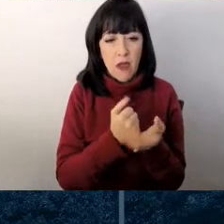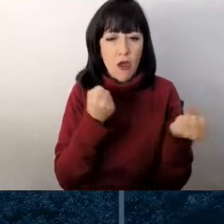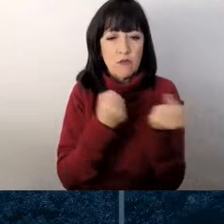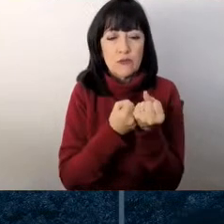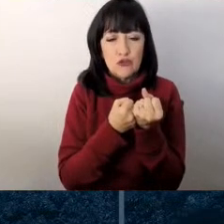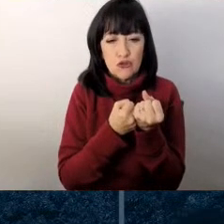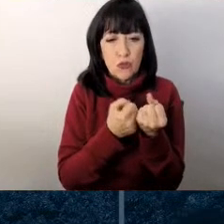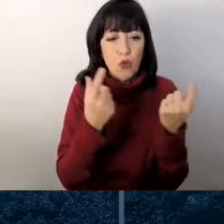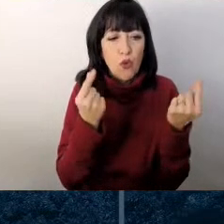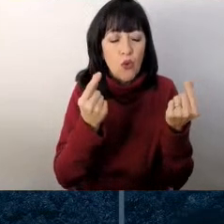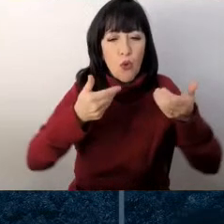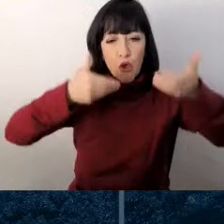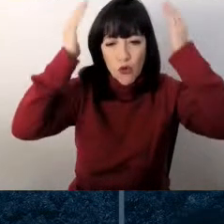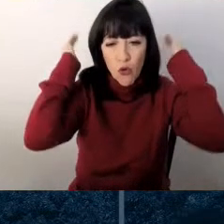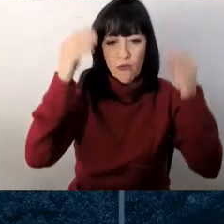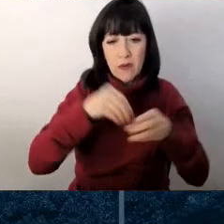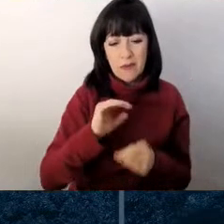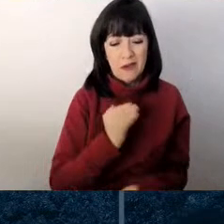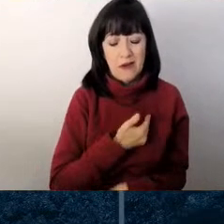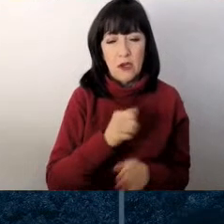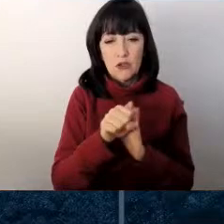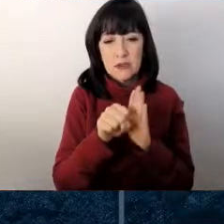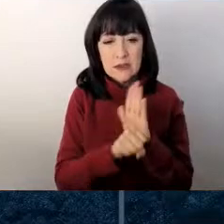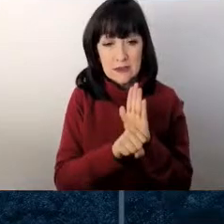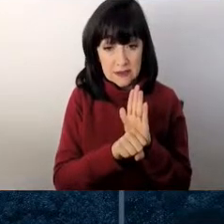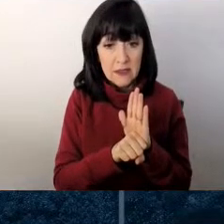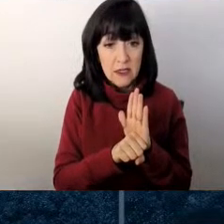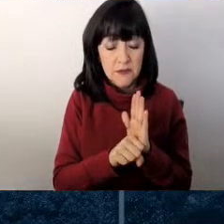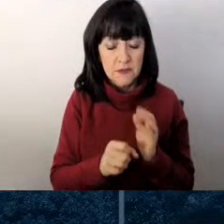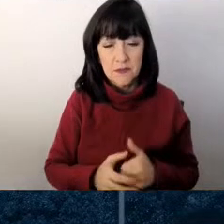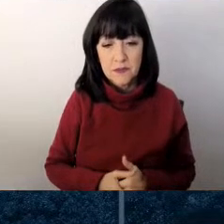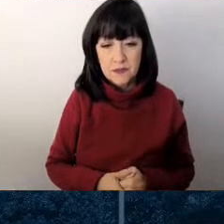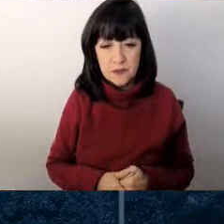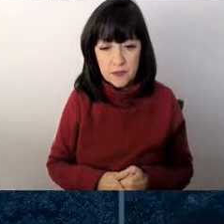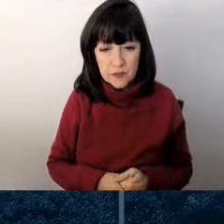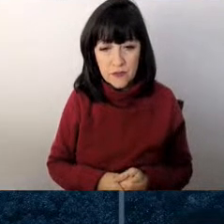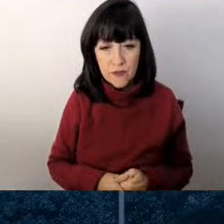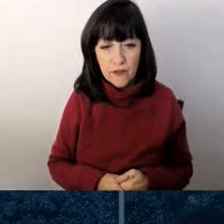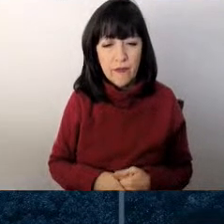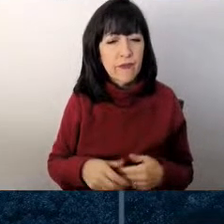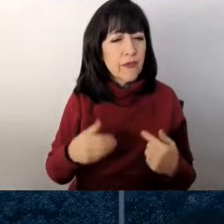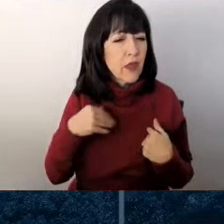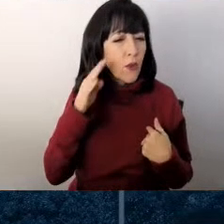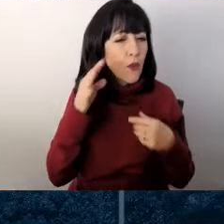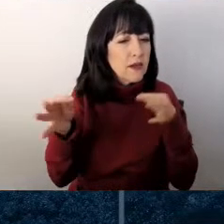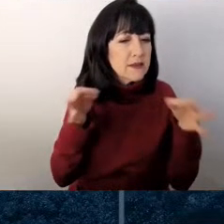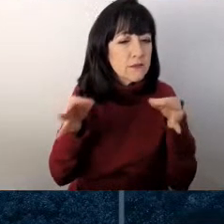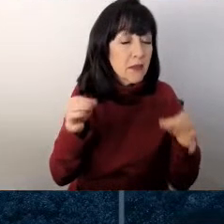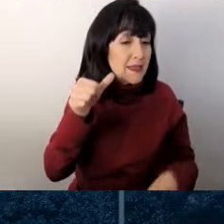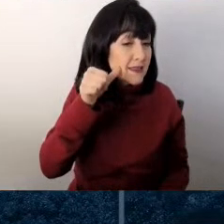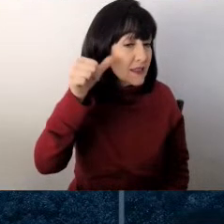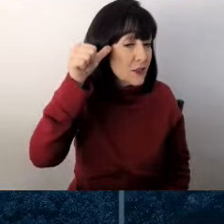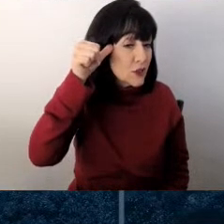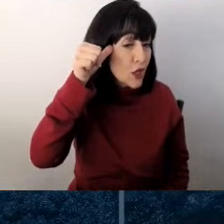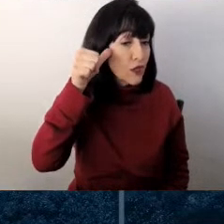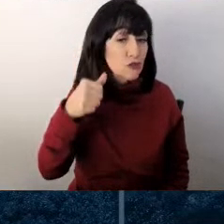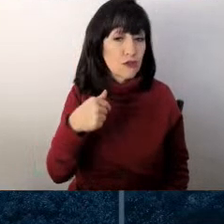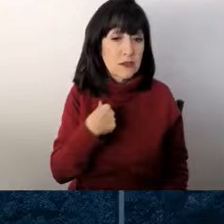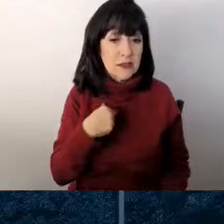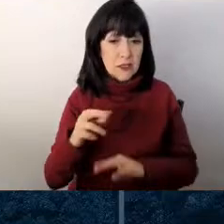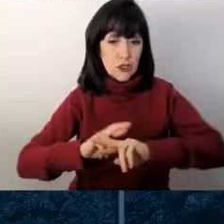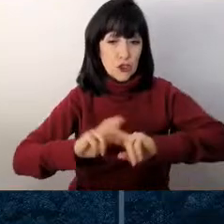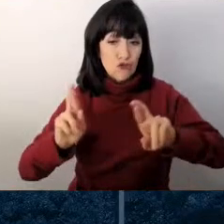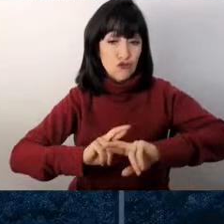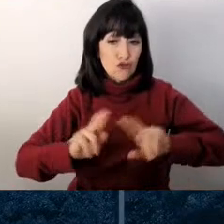Lastly, I think Dr. Tay, we'll talk about the testing event. Yesterday, I was out there with our federal